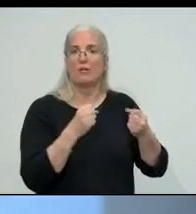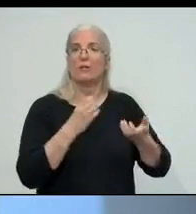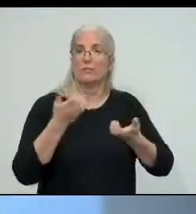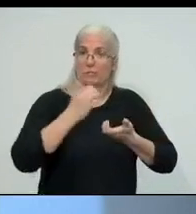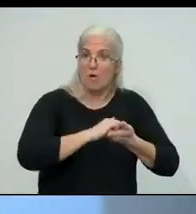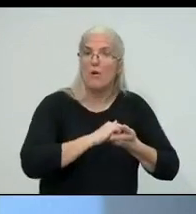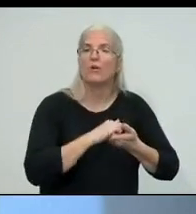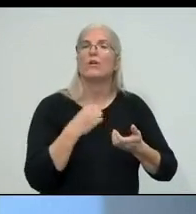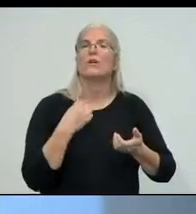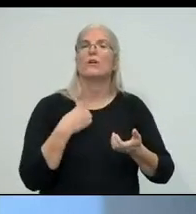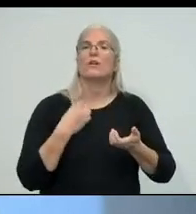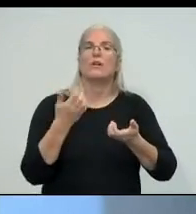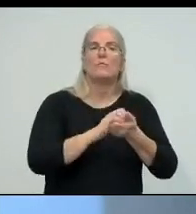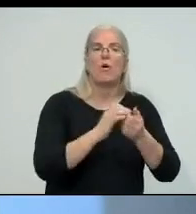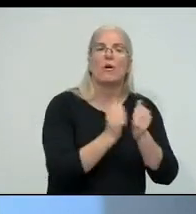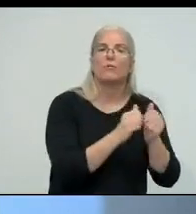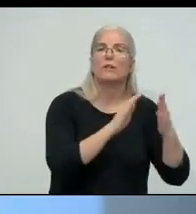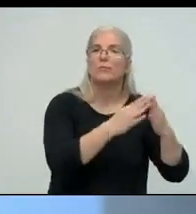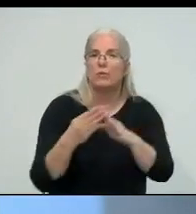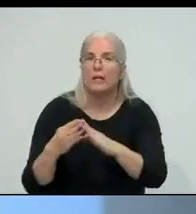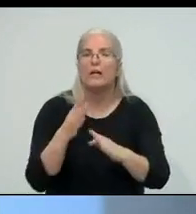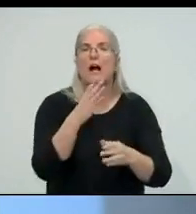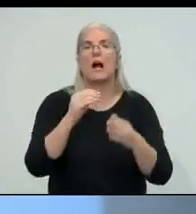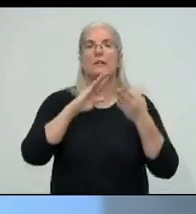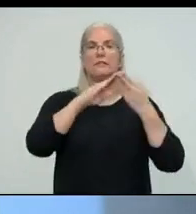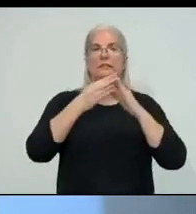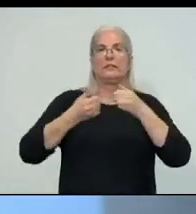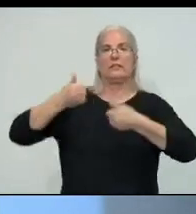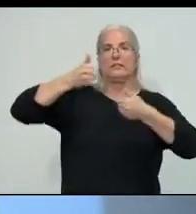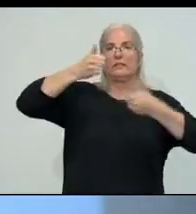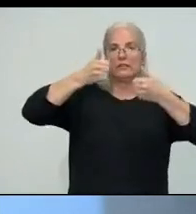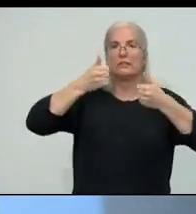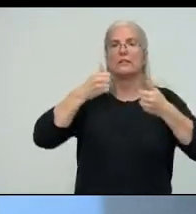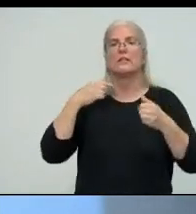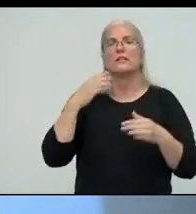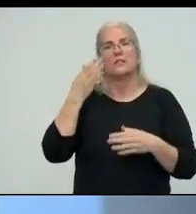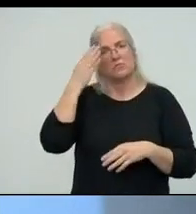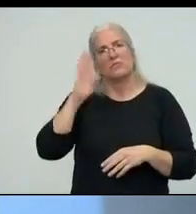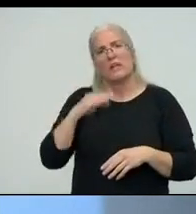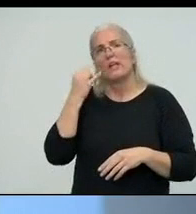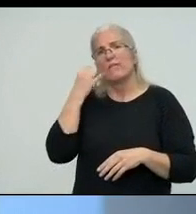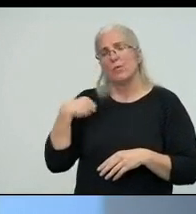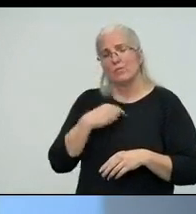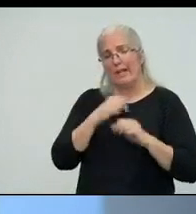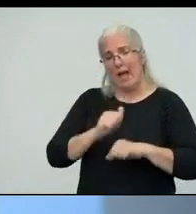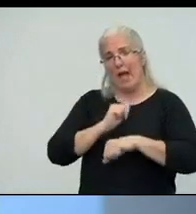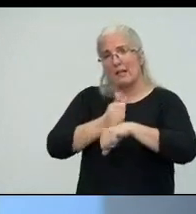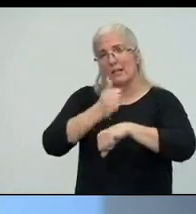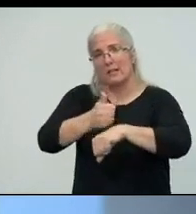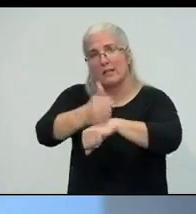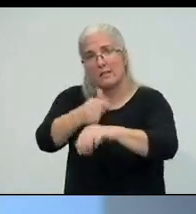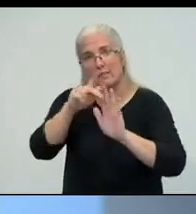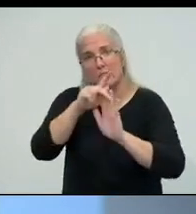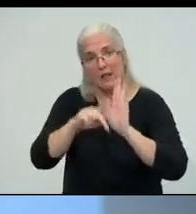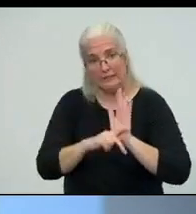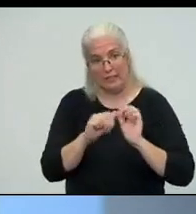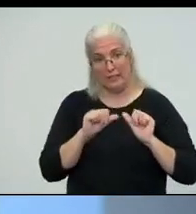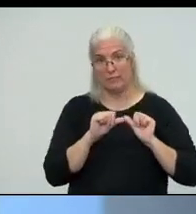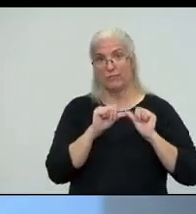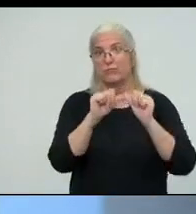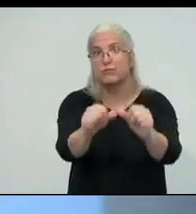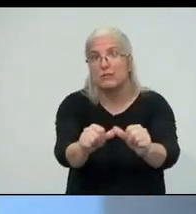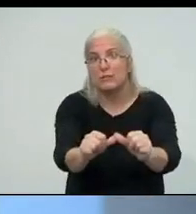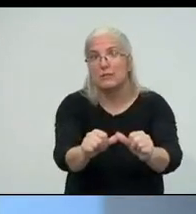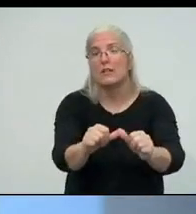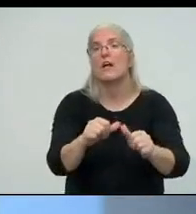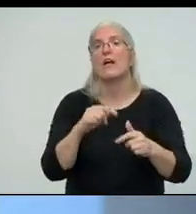well as our city officials. We know that if we can have policies that are long-lasting in the community that can really